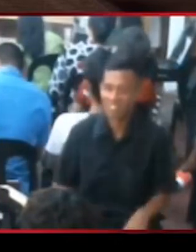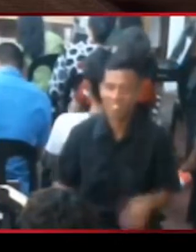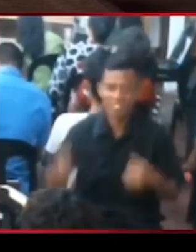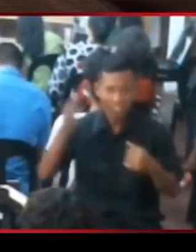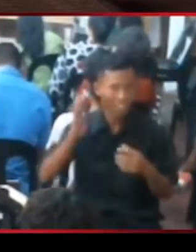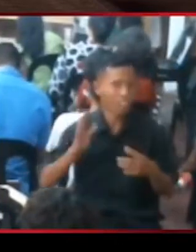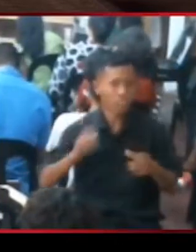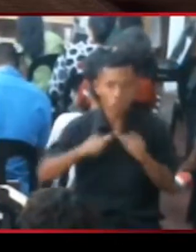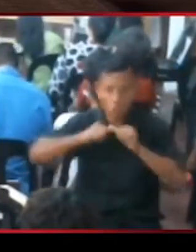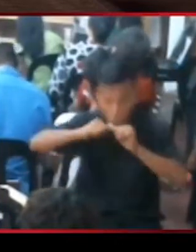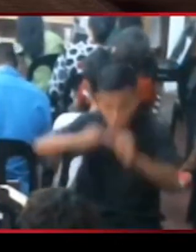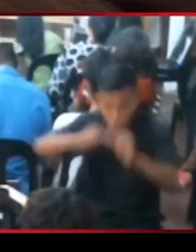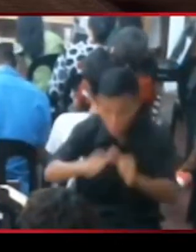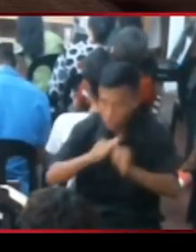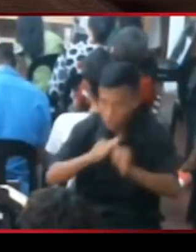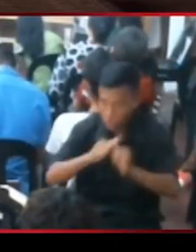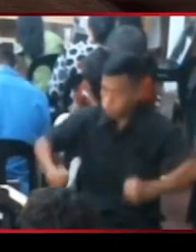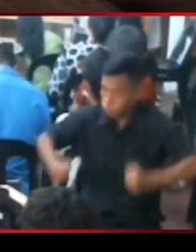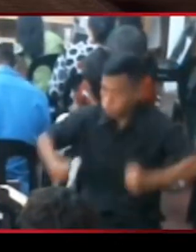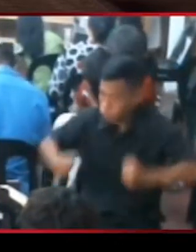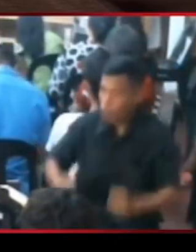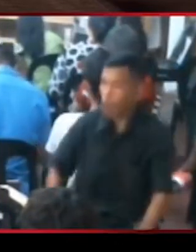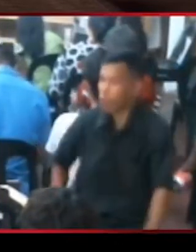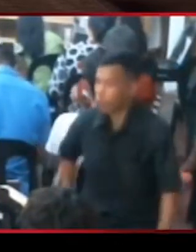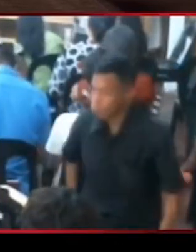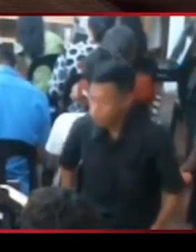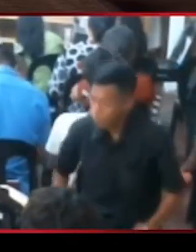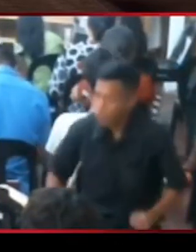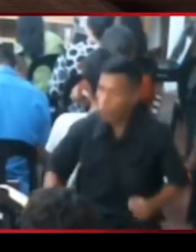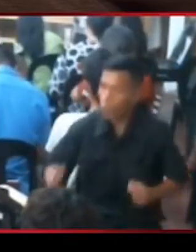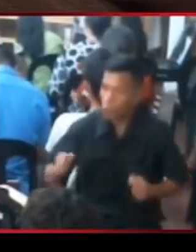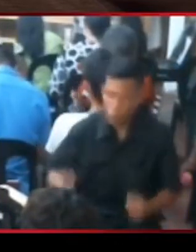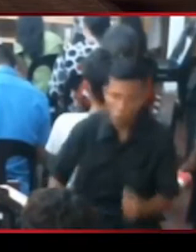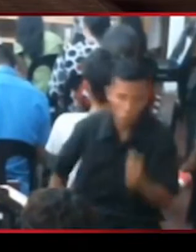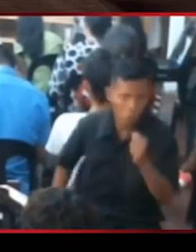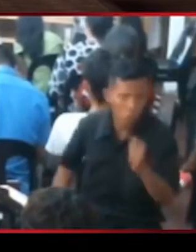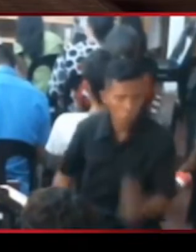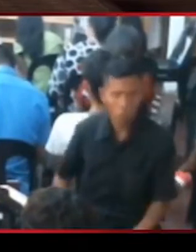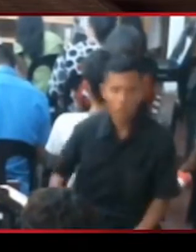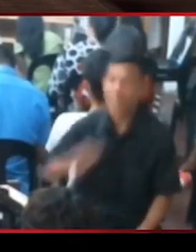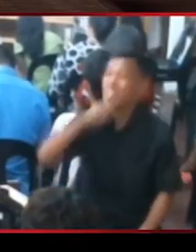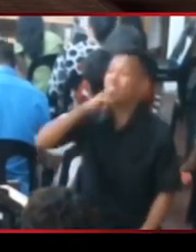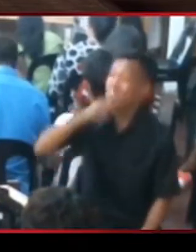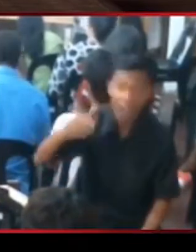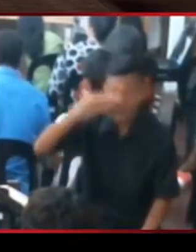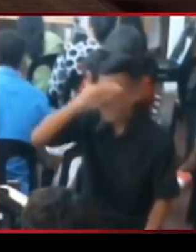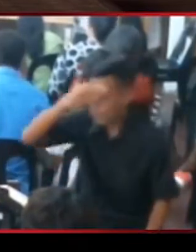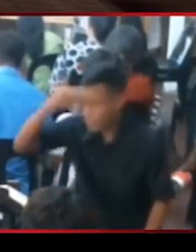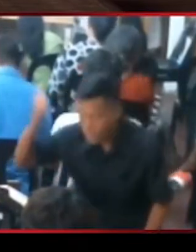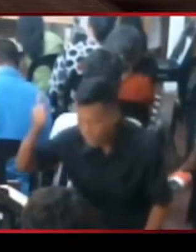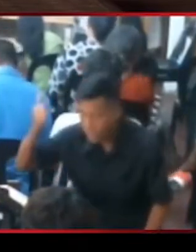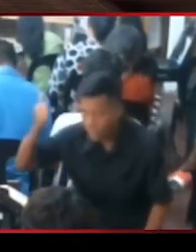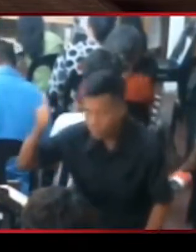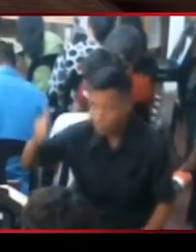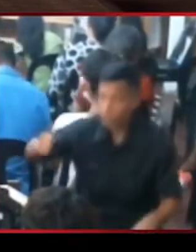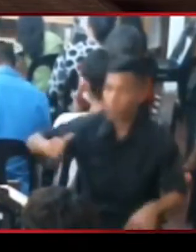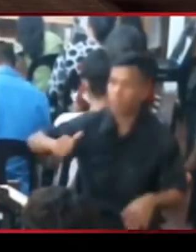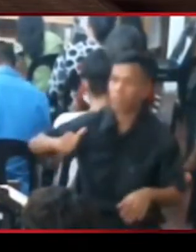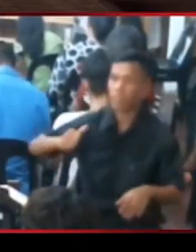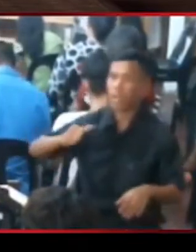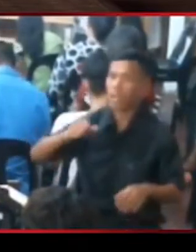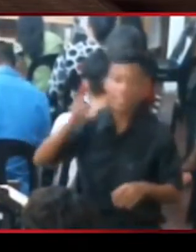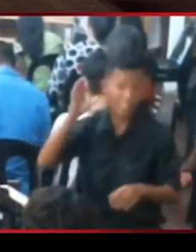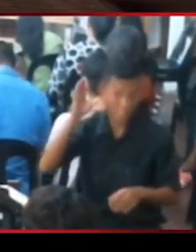us. He, being not a forgetful hearer, but